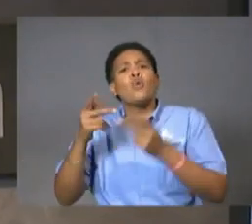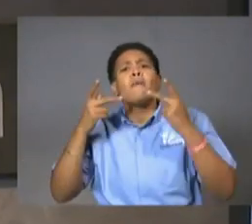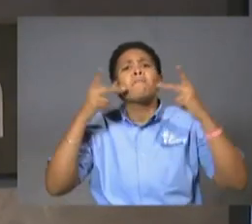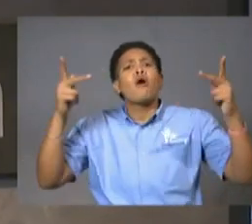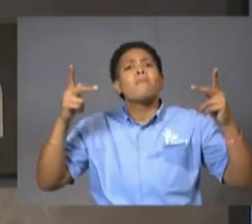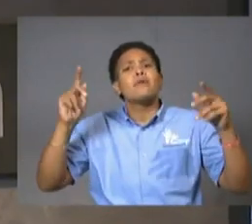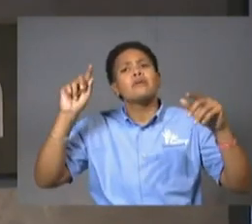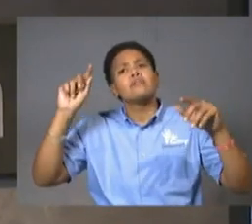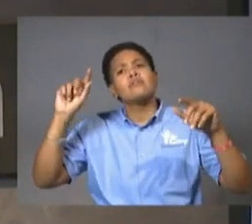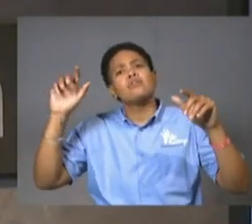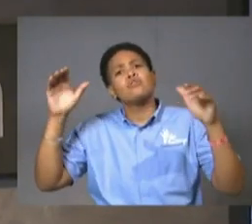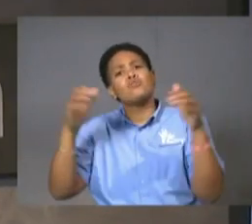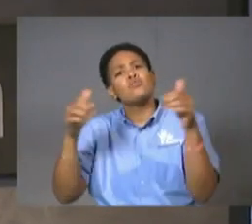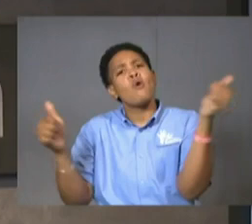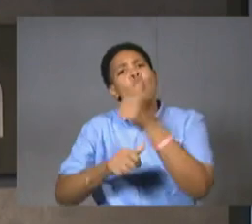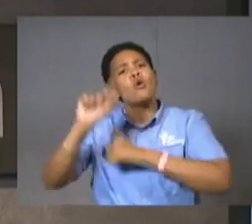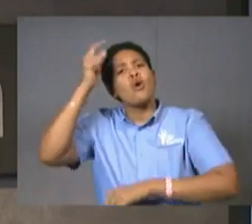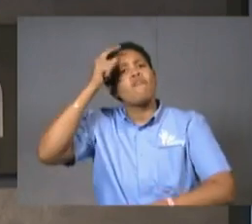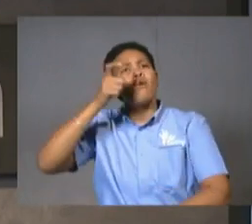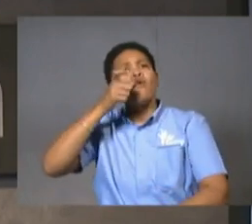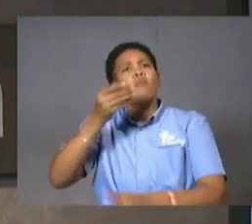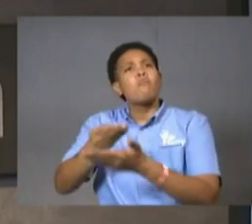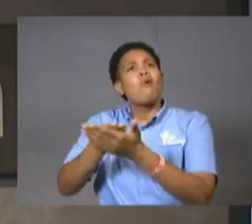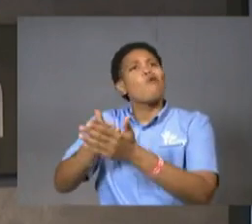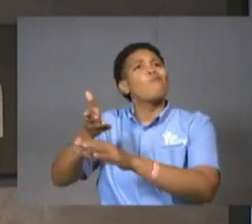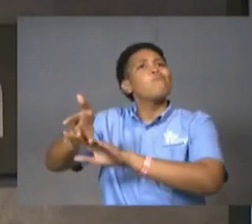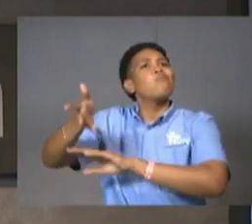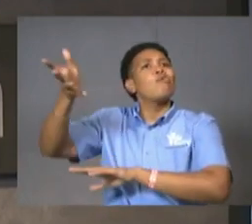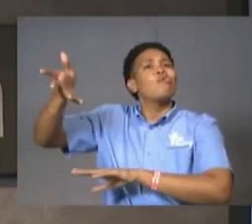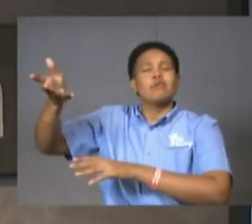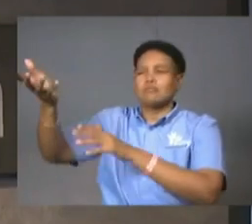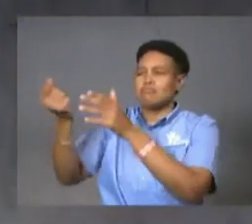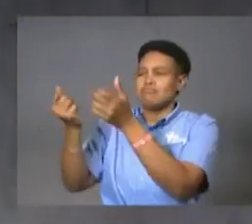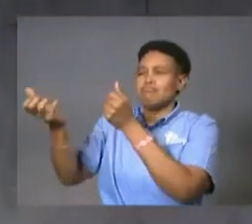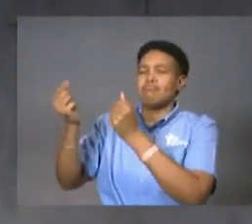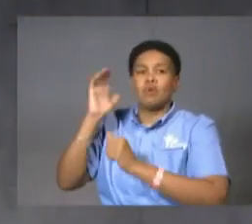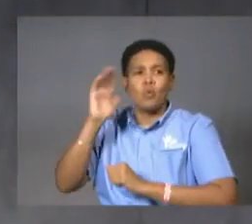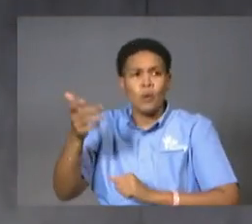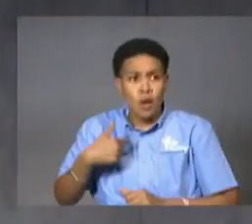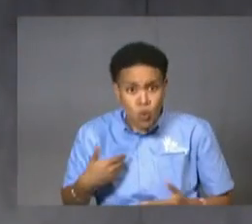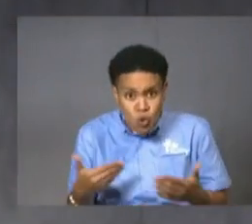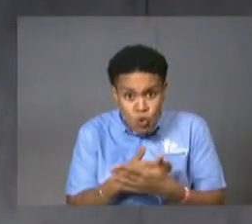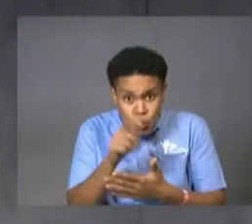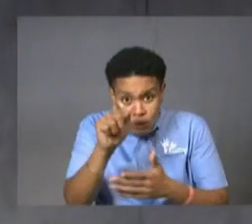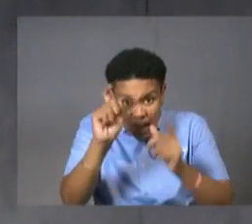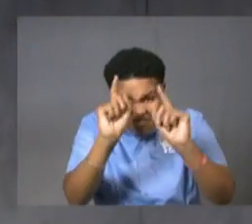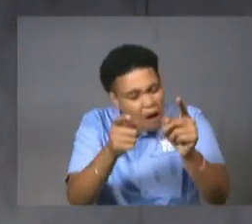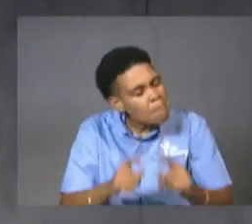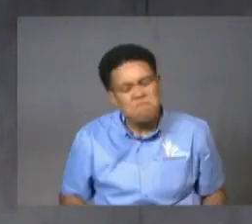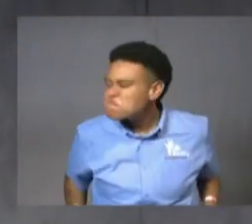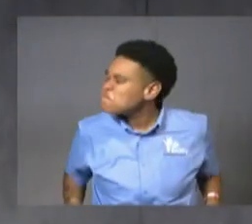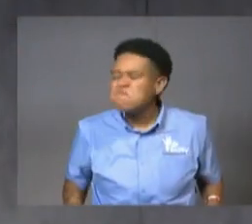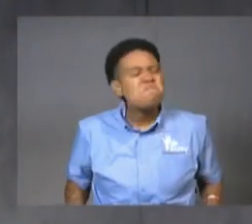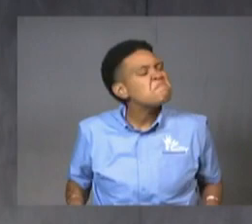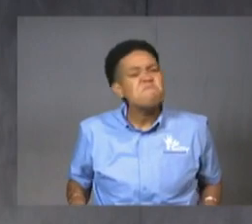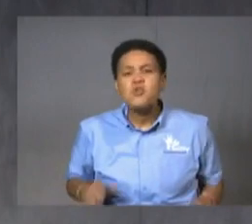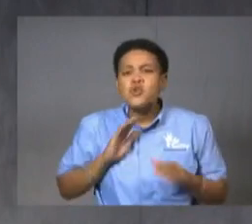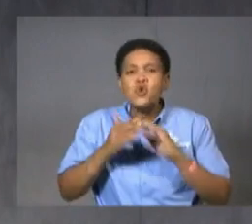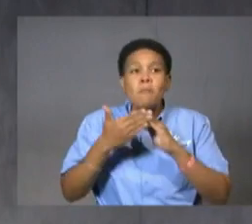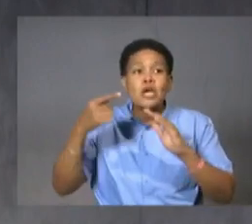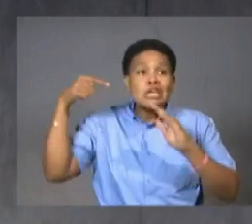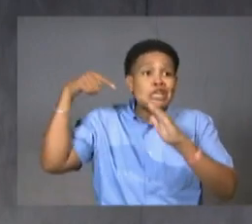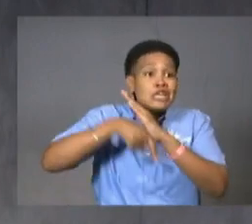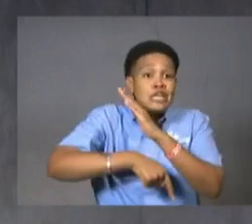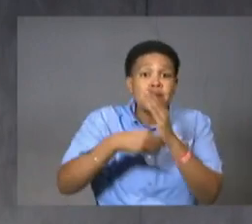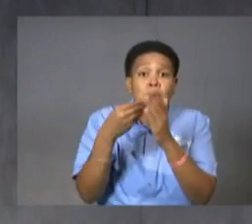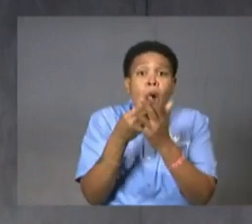available for that. We do not intend to levy any new taxes. Jamaica is in a deep recession. We're in a